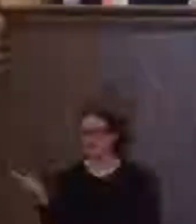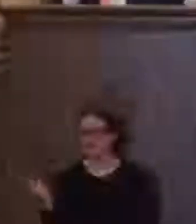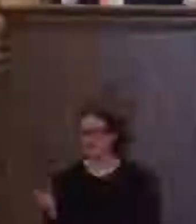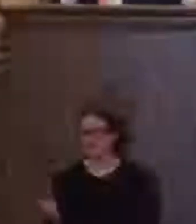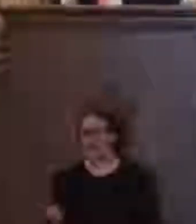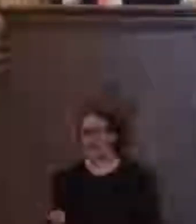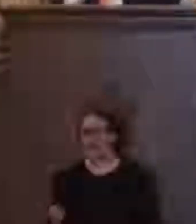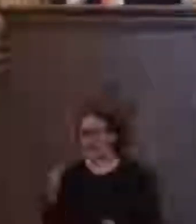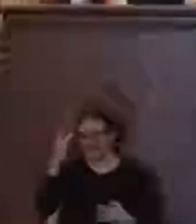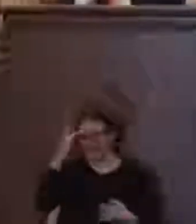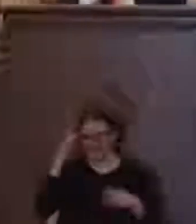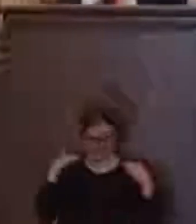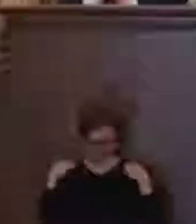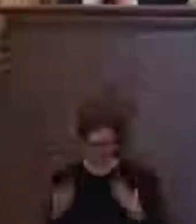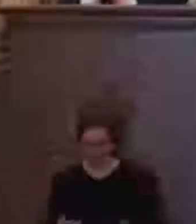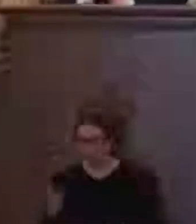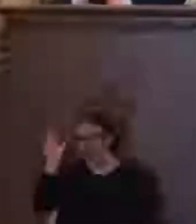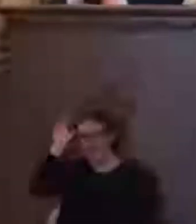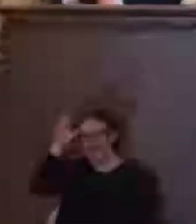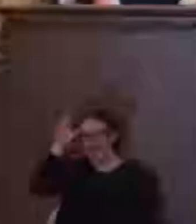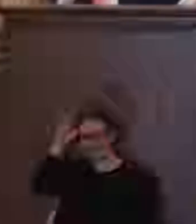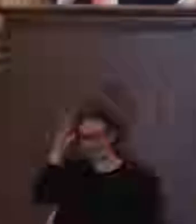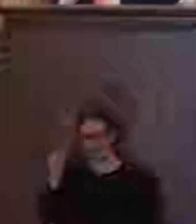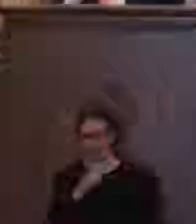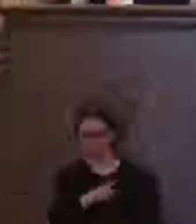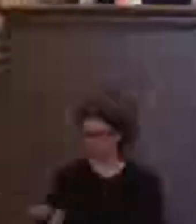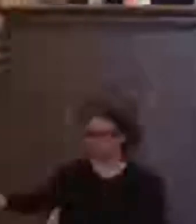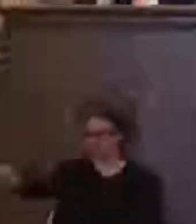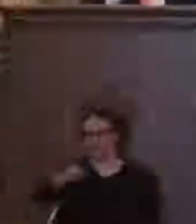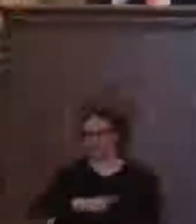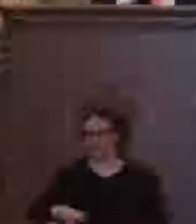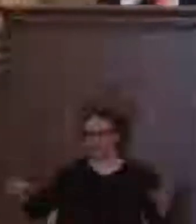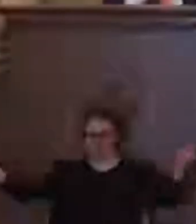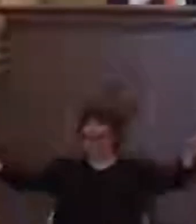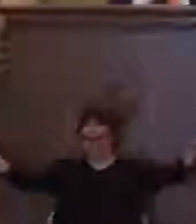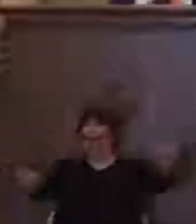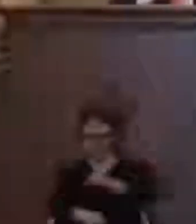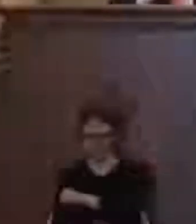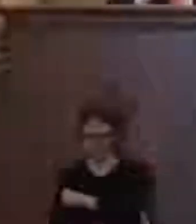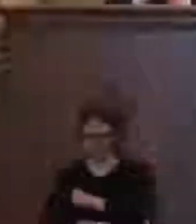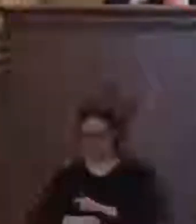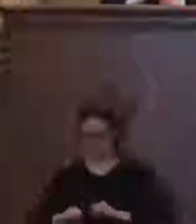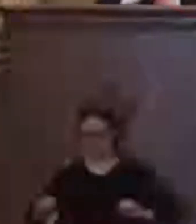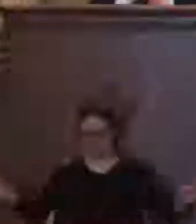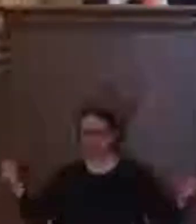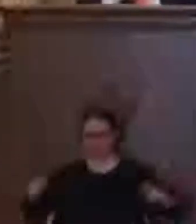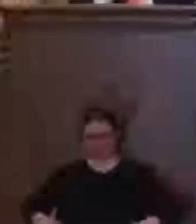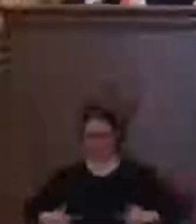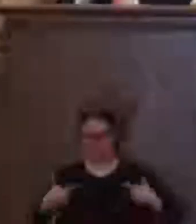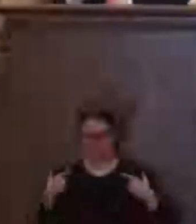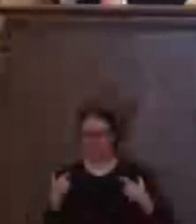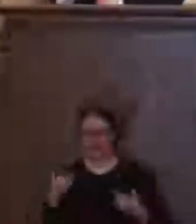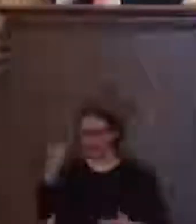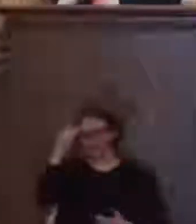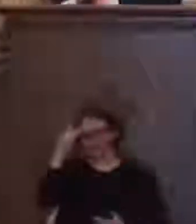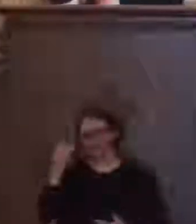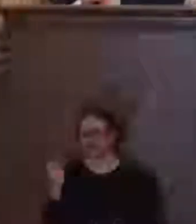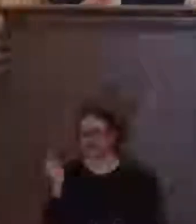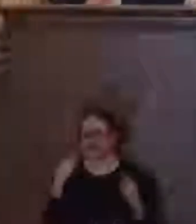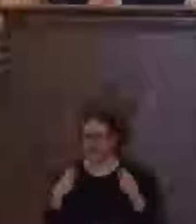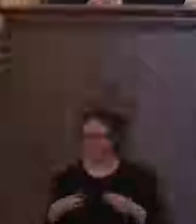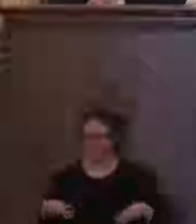sick and tired of the devil running about and tearing and destroying lives. I'm sick of him having his